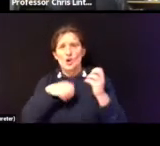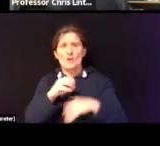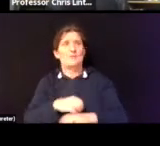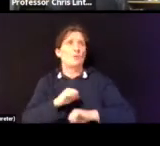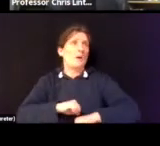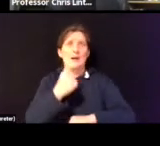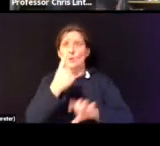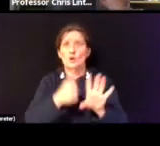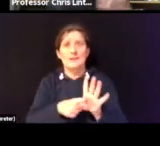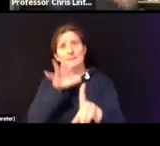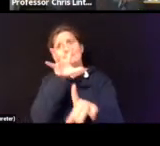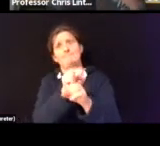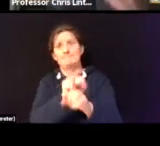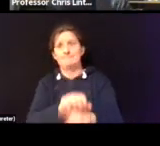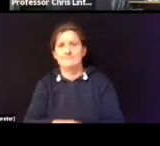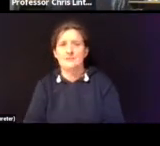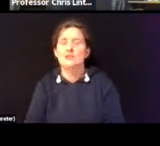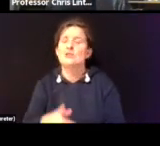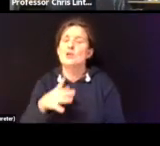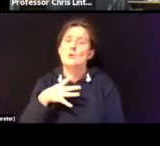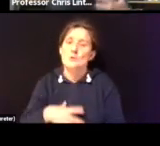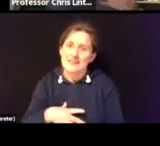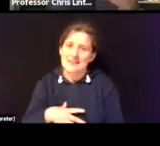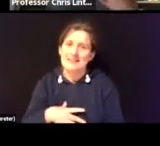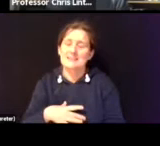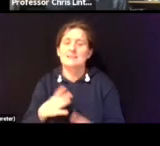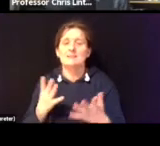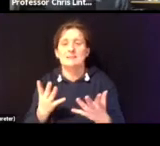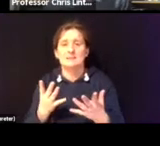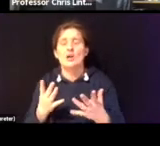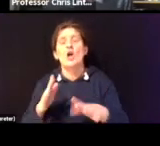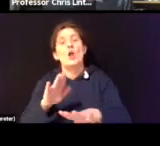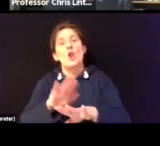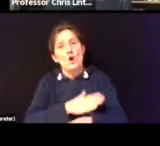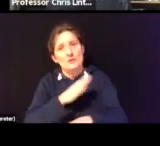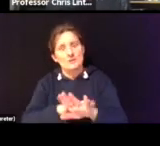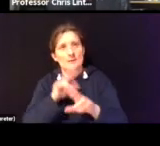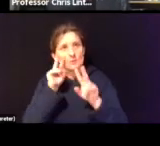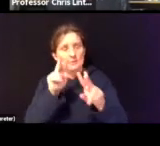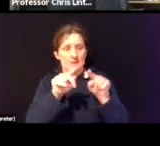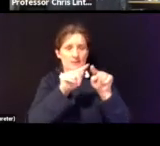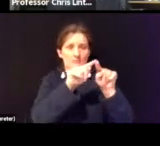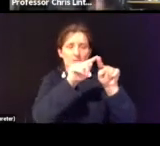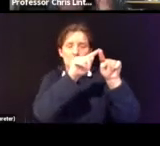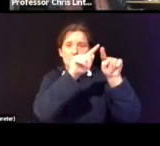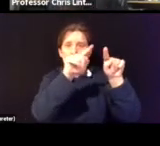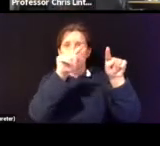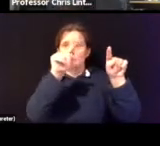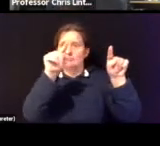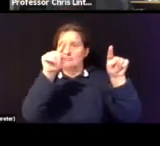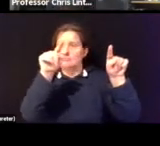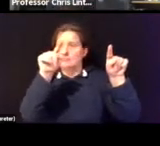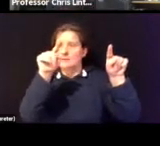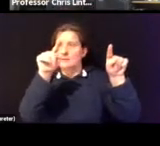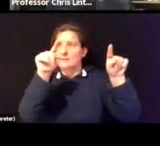to get even one. And so we need longer lived surveys that take more time than the 3 years that Kepler spent to be able